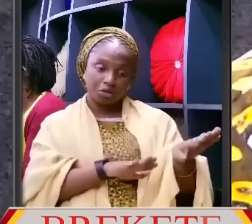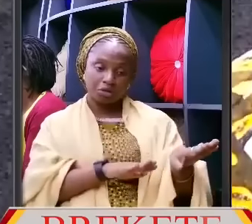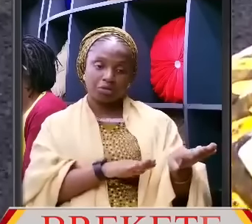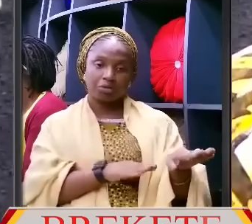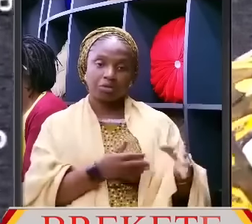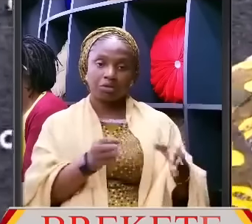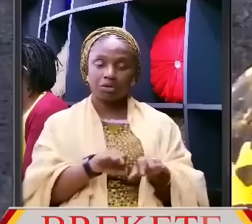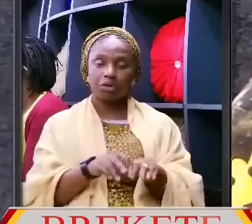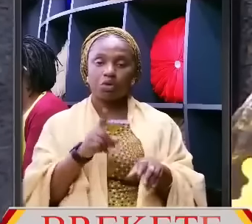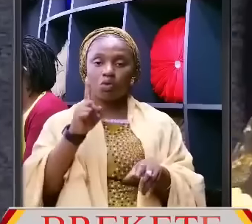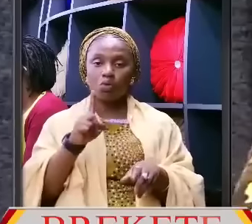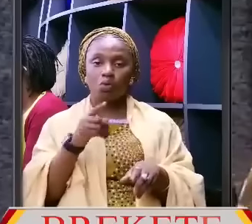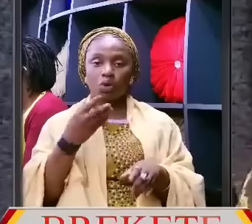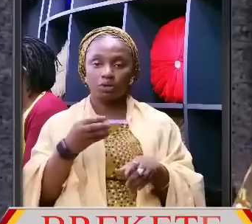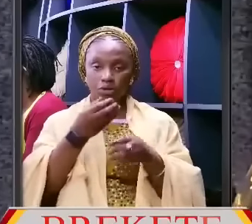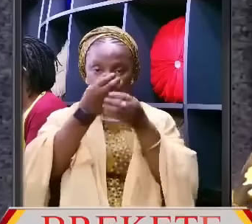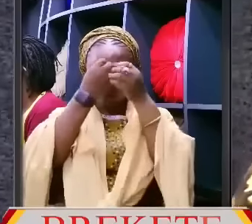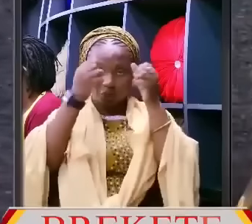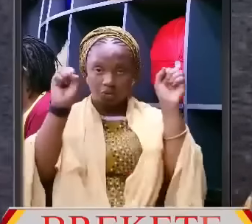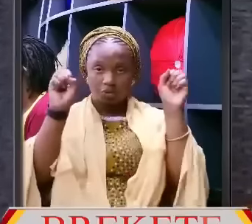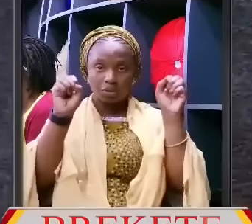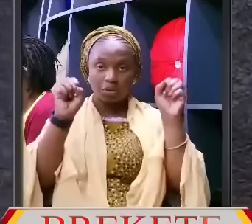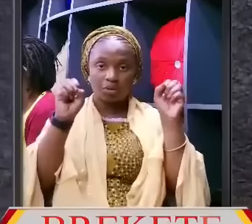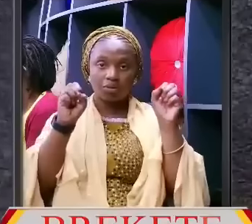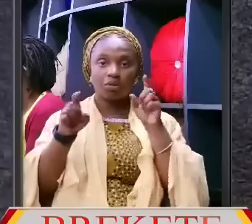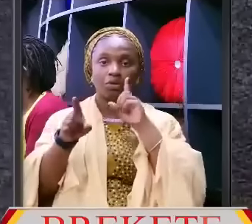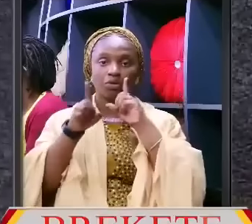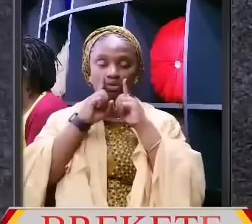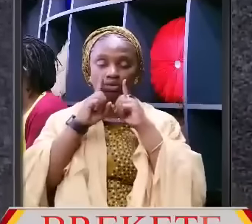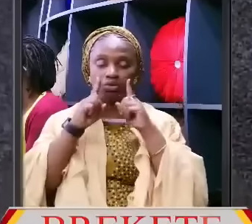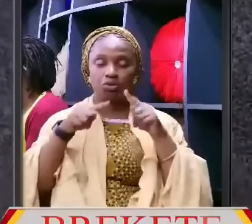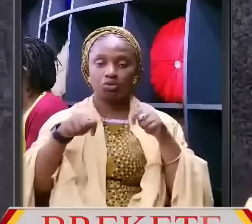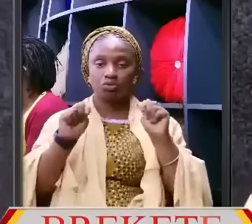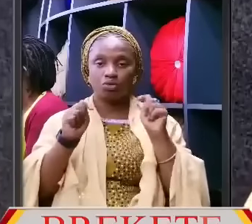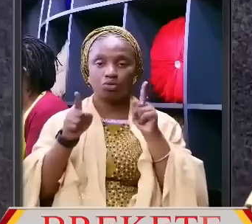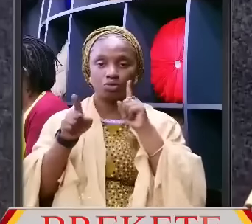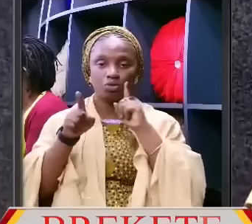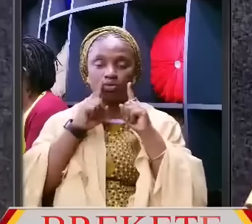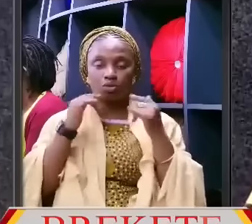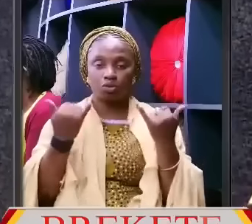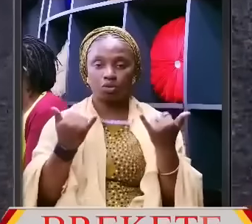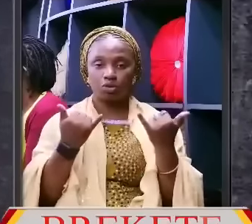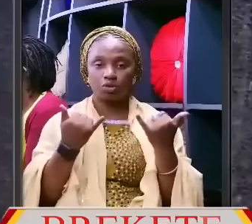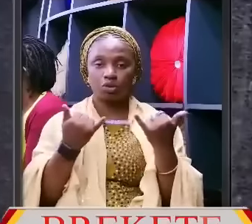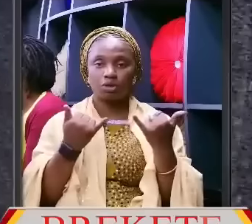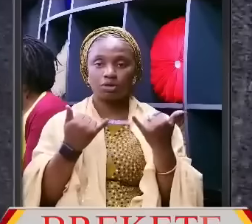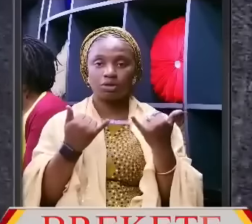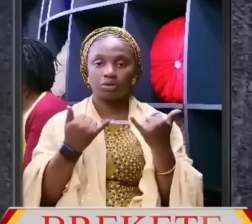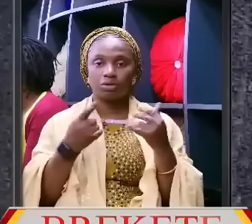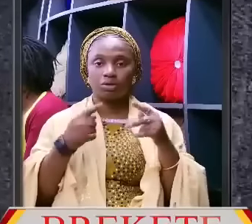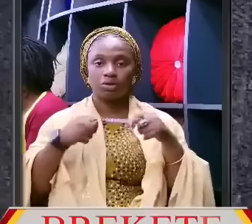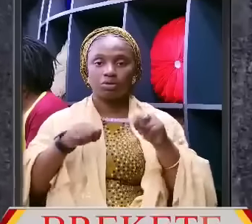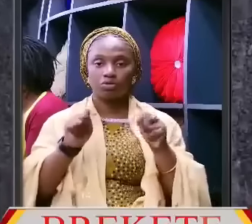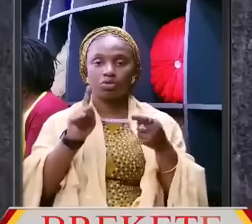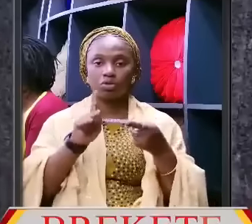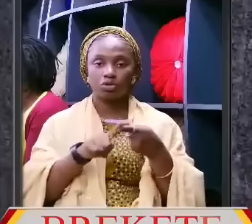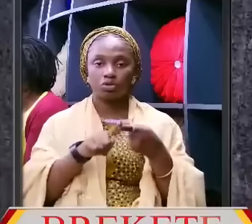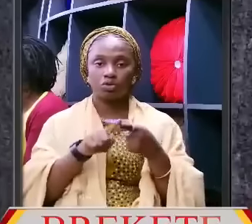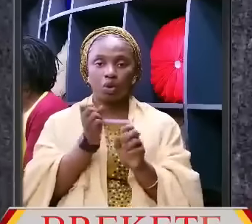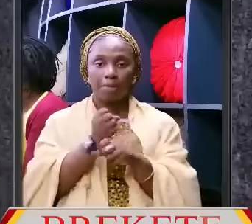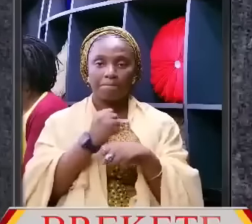mokuna settle. Nobody they die with property. Nobody. Nobody go live here